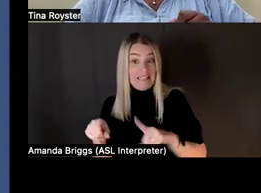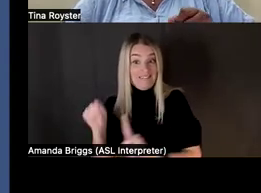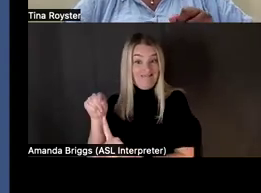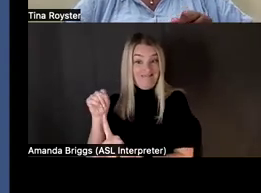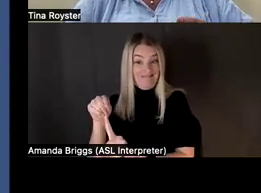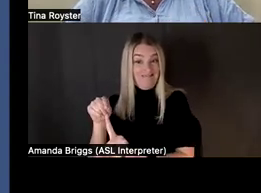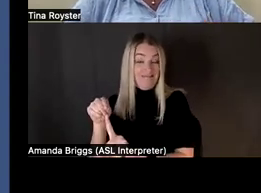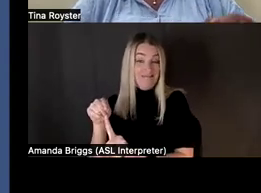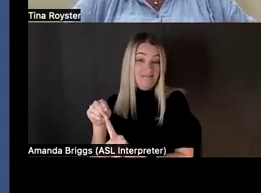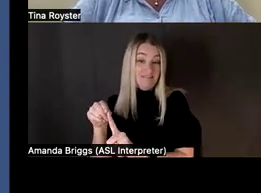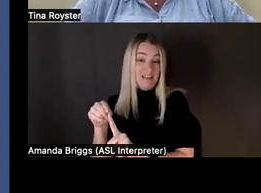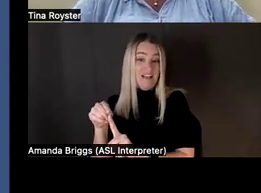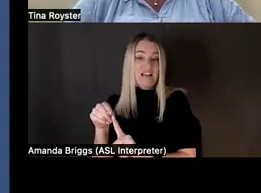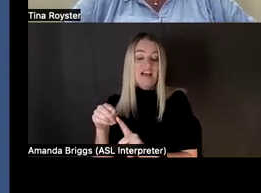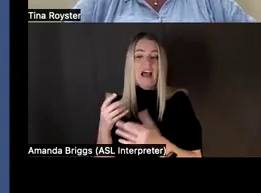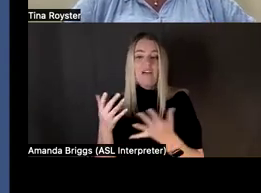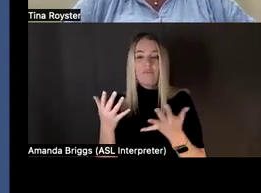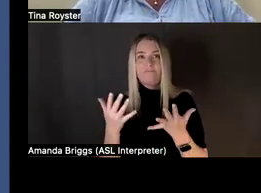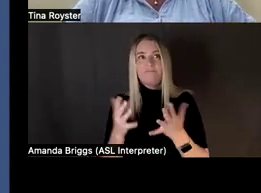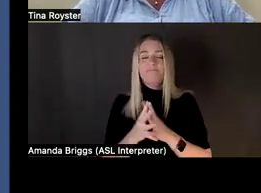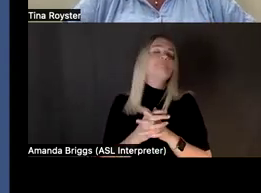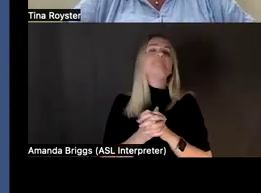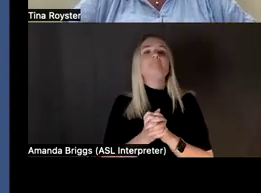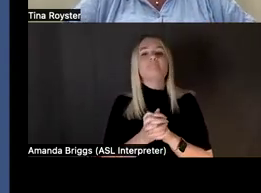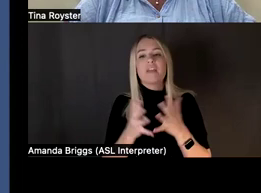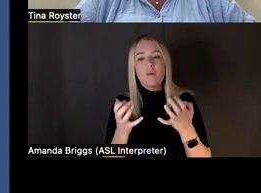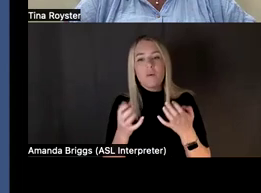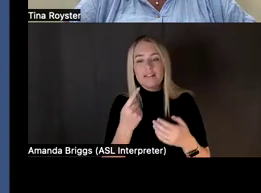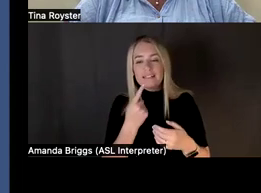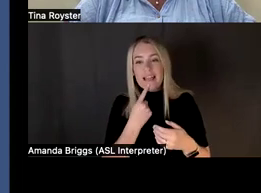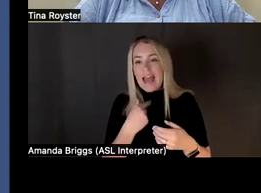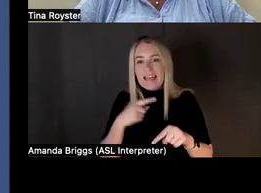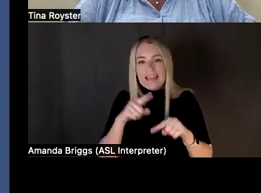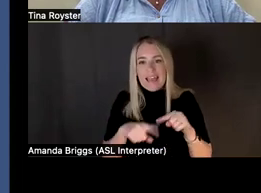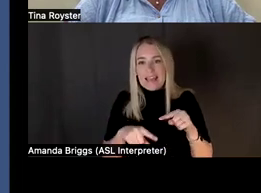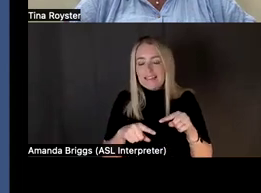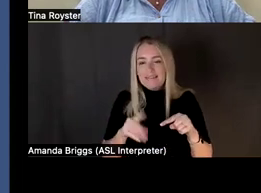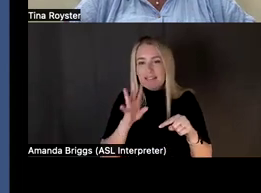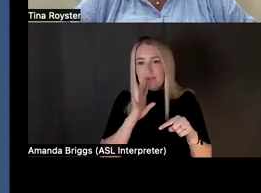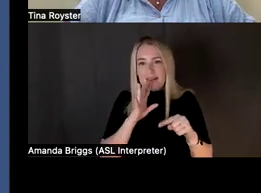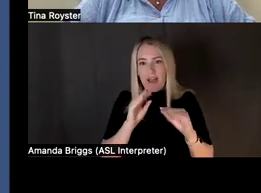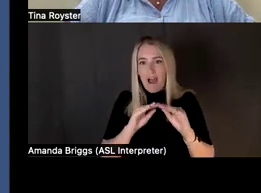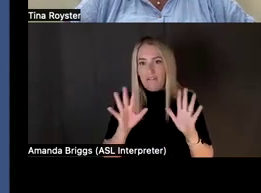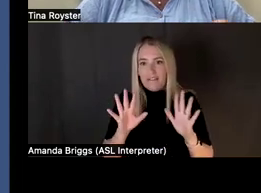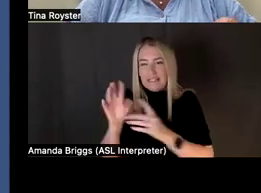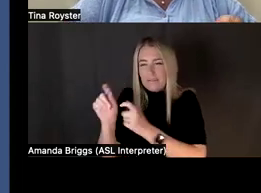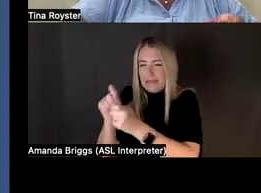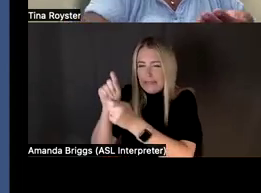to keep the parameters that I can't speak obviously to specific